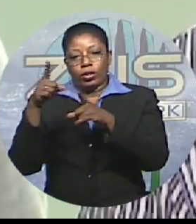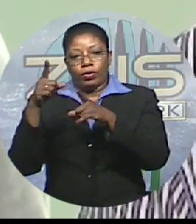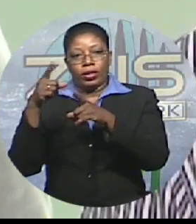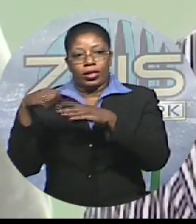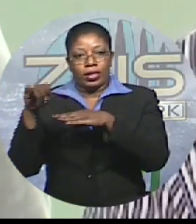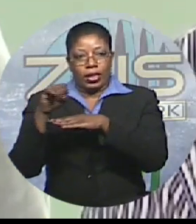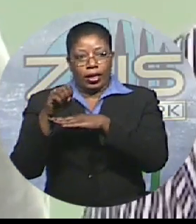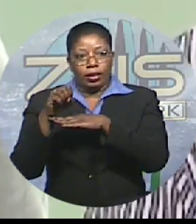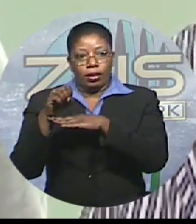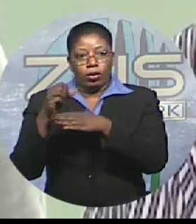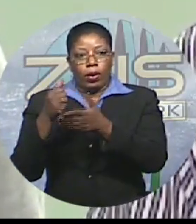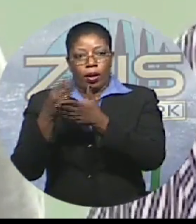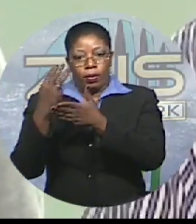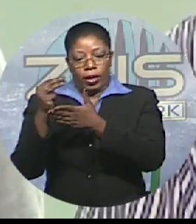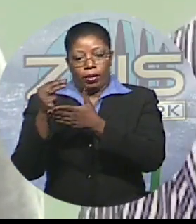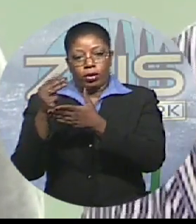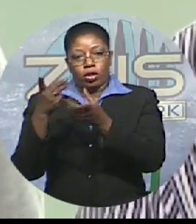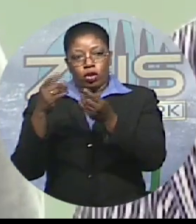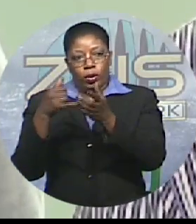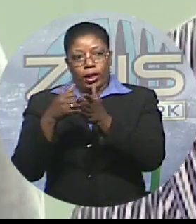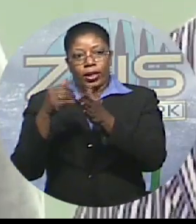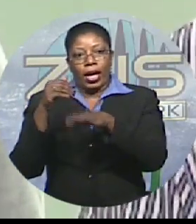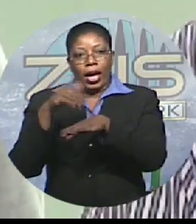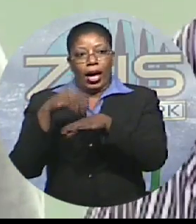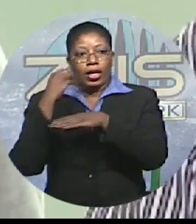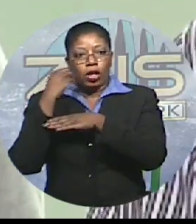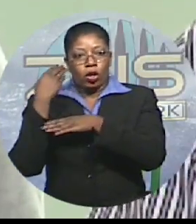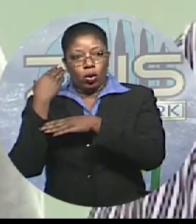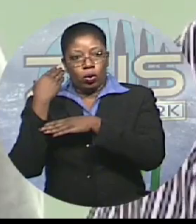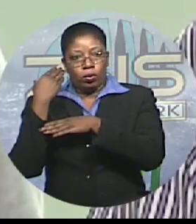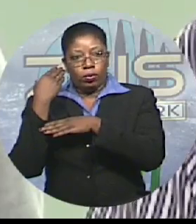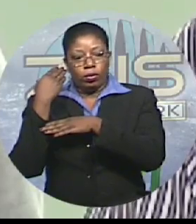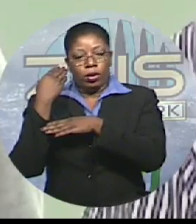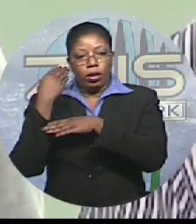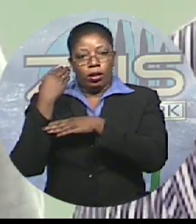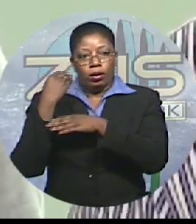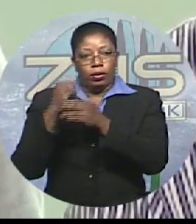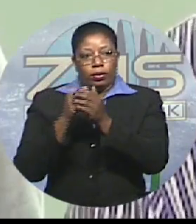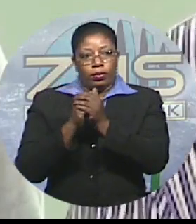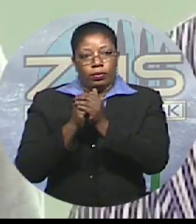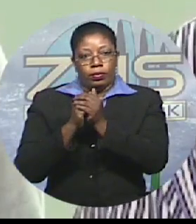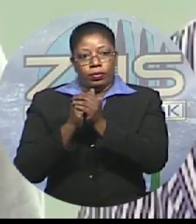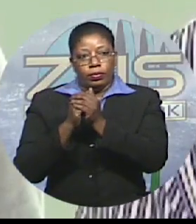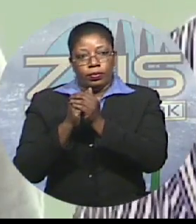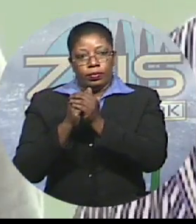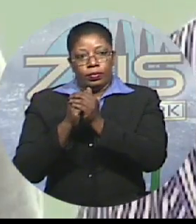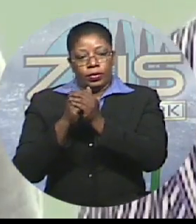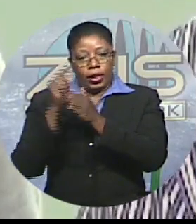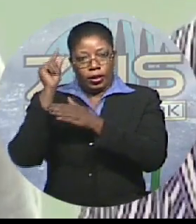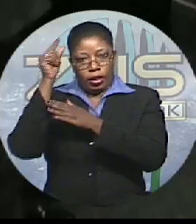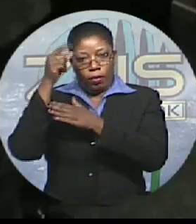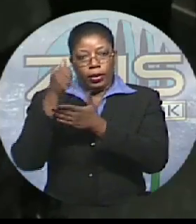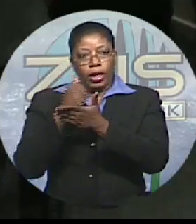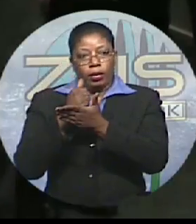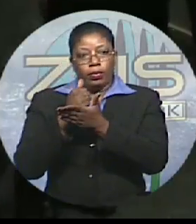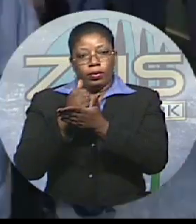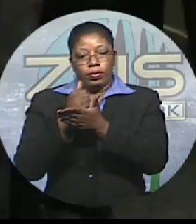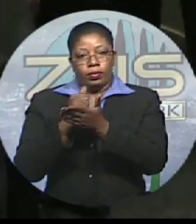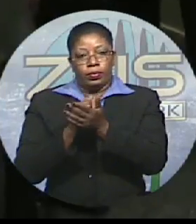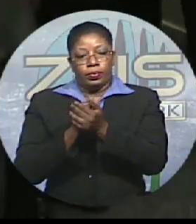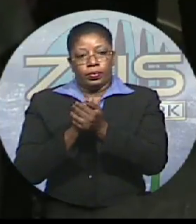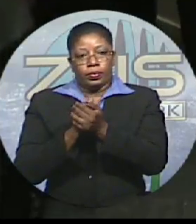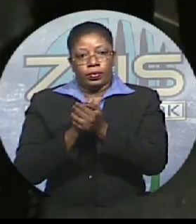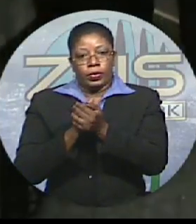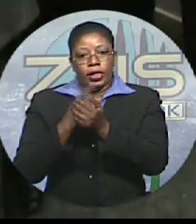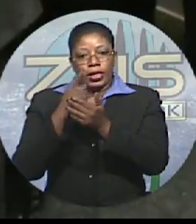them to deliver chemotherapy at home, with the government itself purchasing the chemo so that they can keep their costs down as much as possible. Dr. Brown called